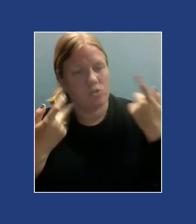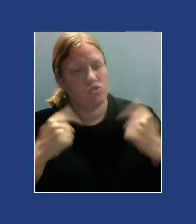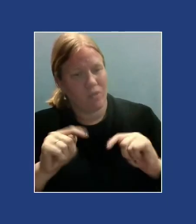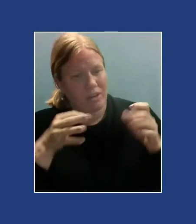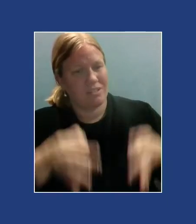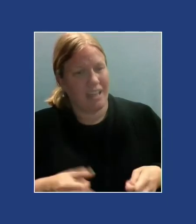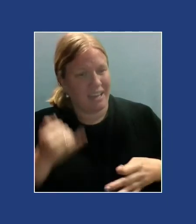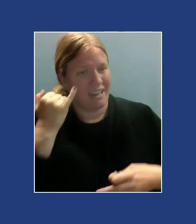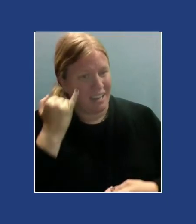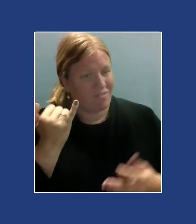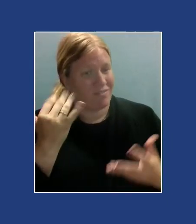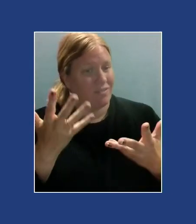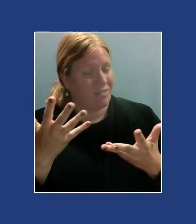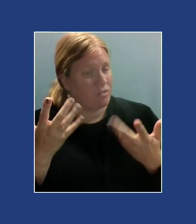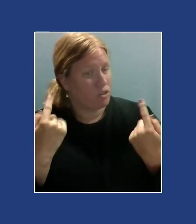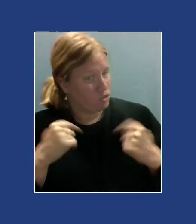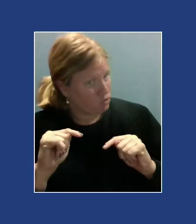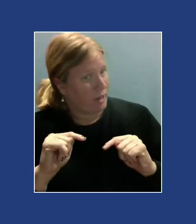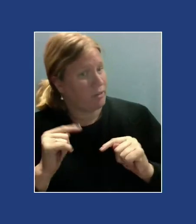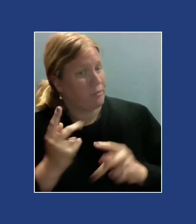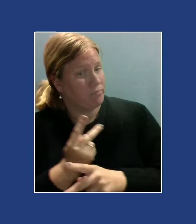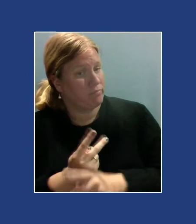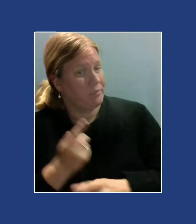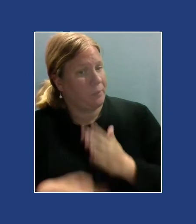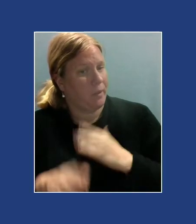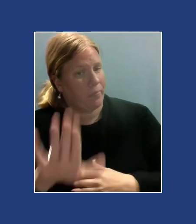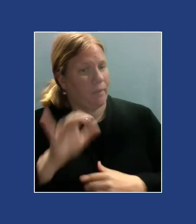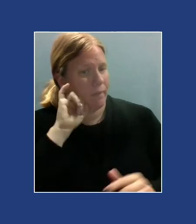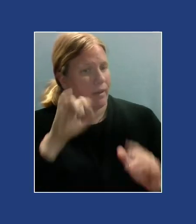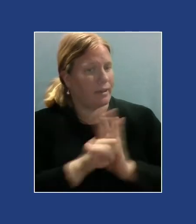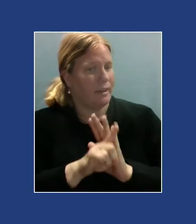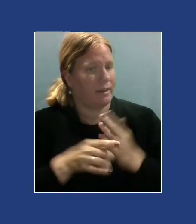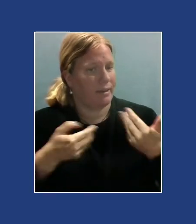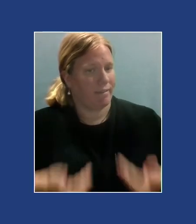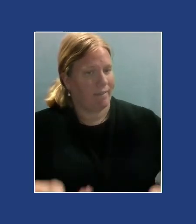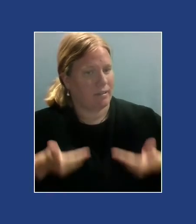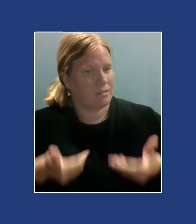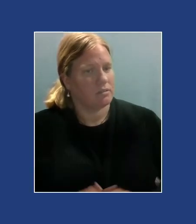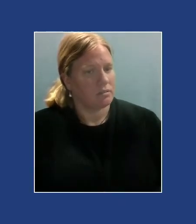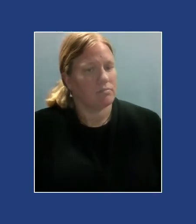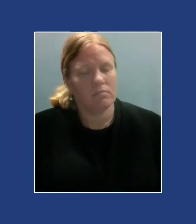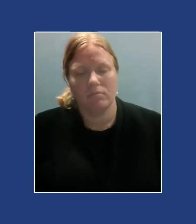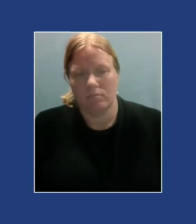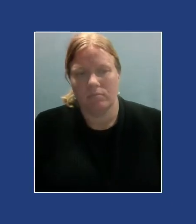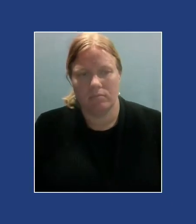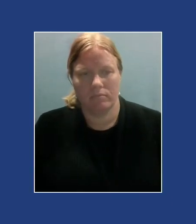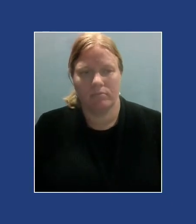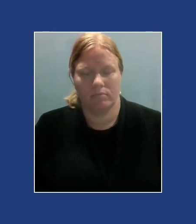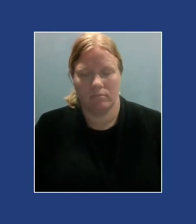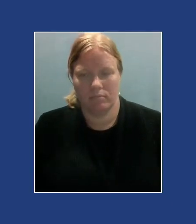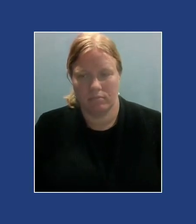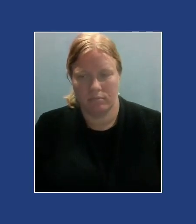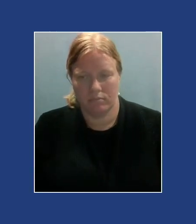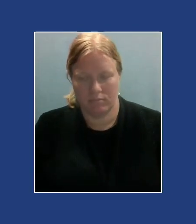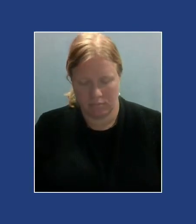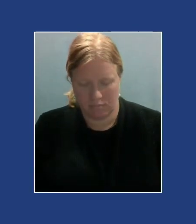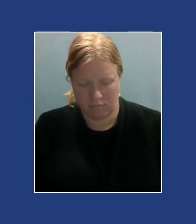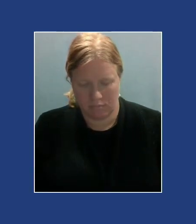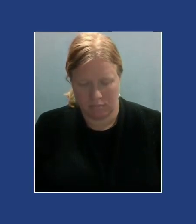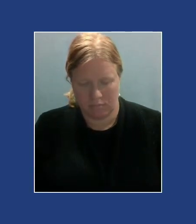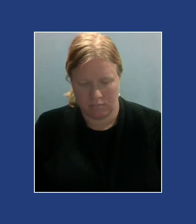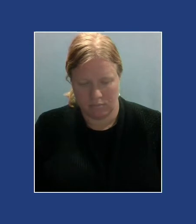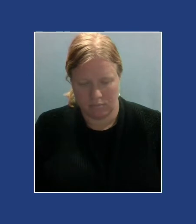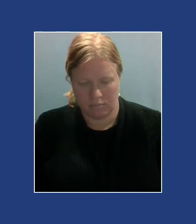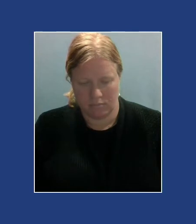patient's gender identity. And then there's this question of whether or not